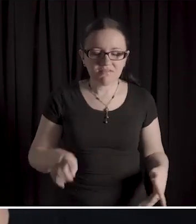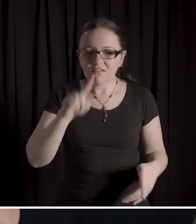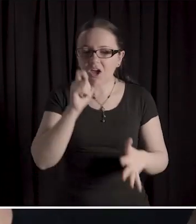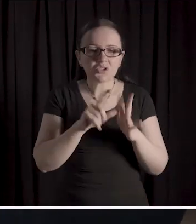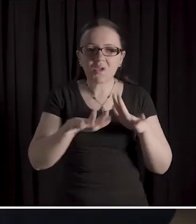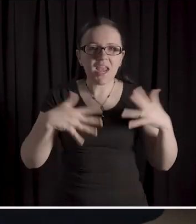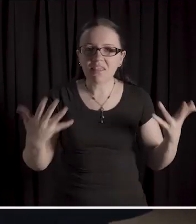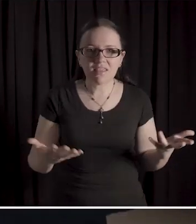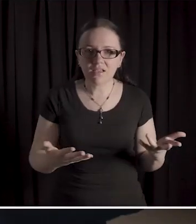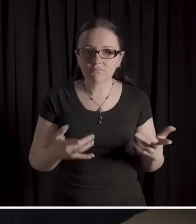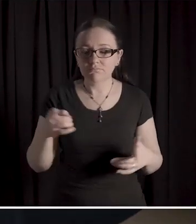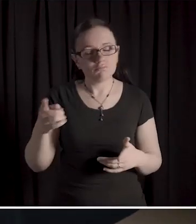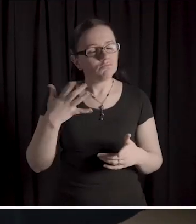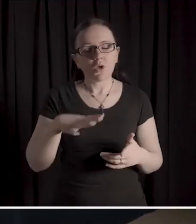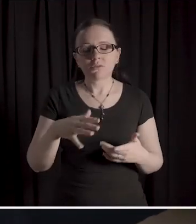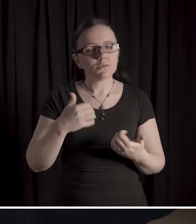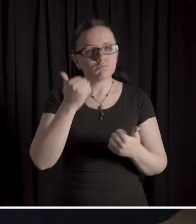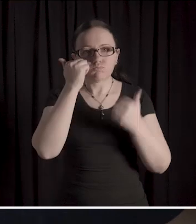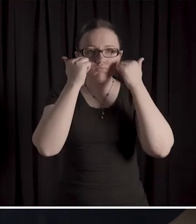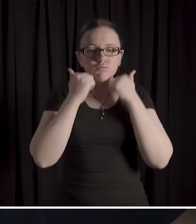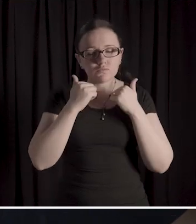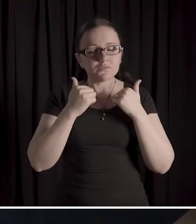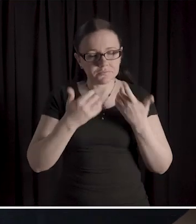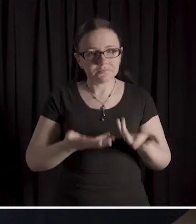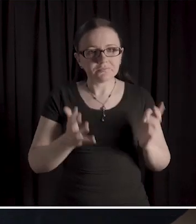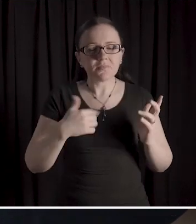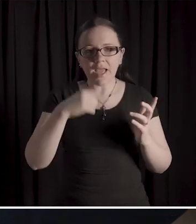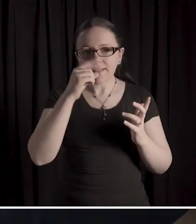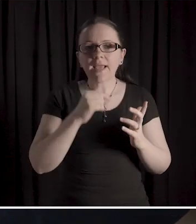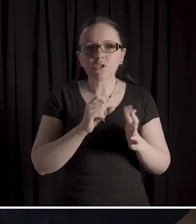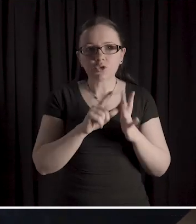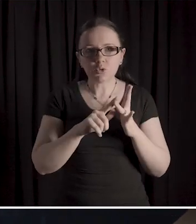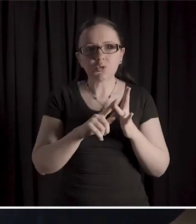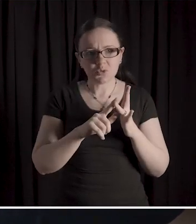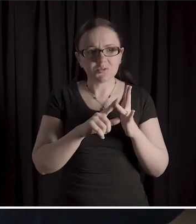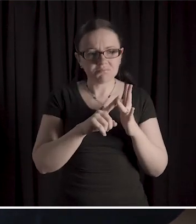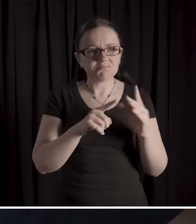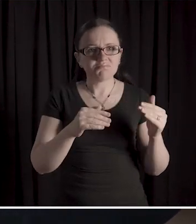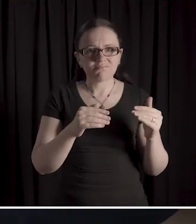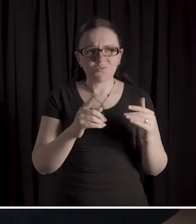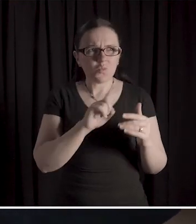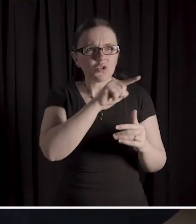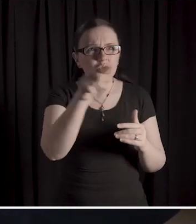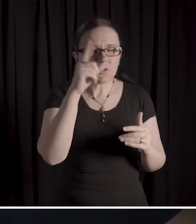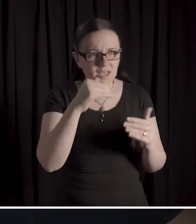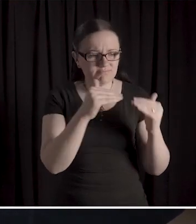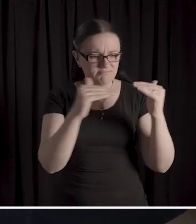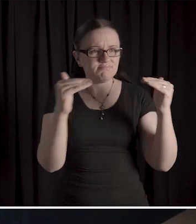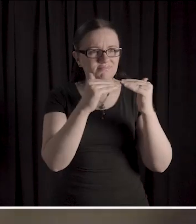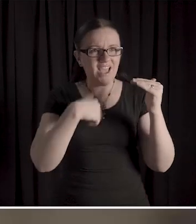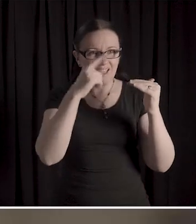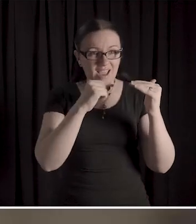anything, but she just wants to prove people that I can do whatever the able people can